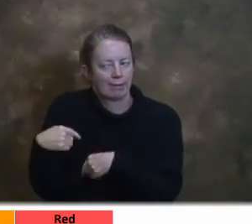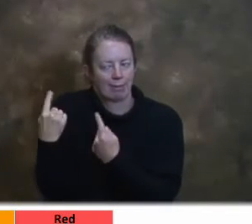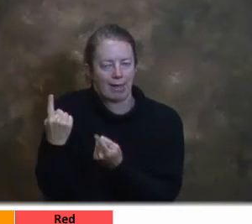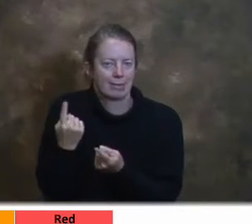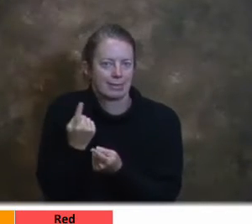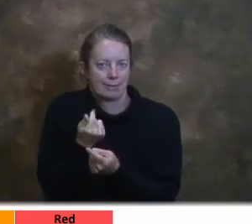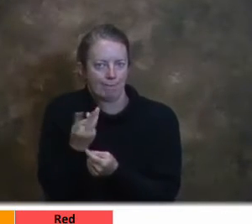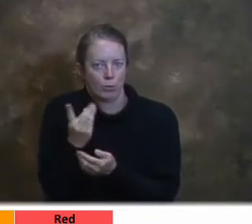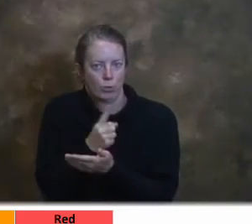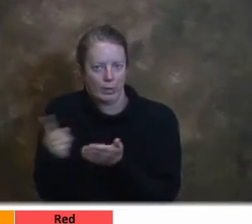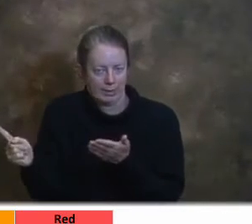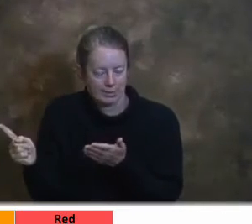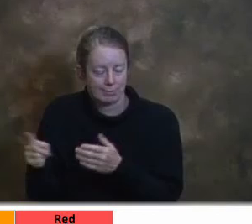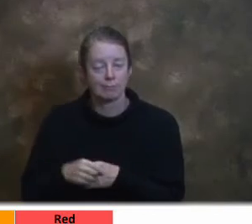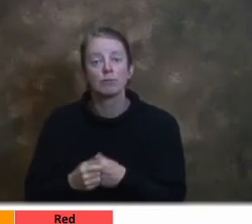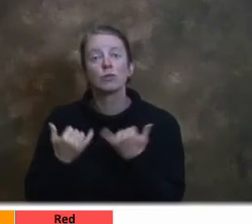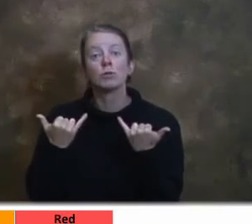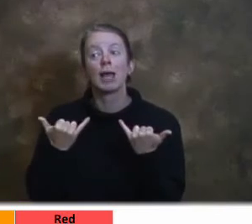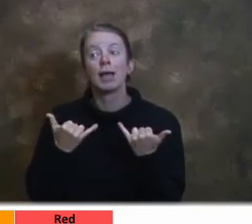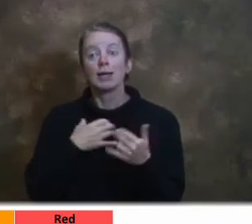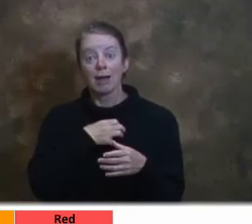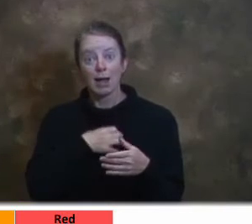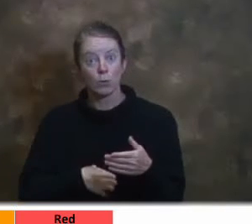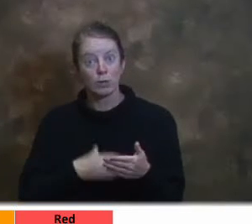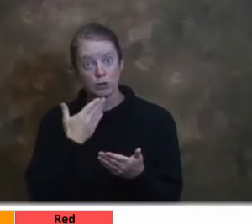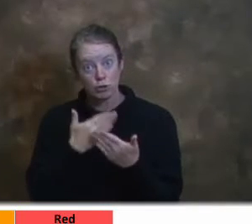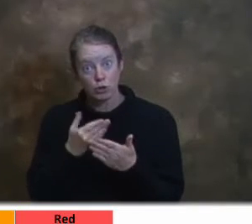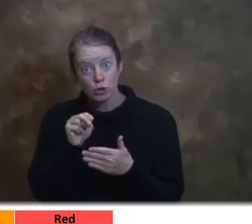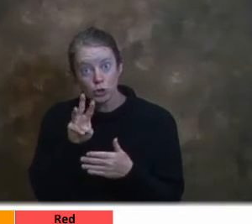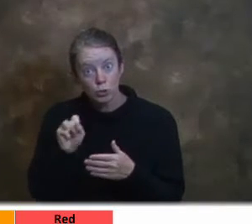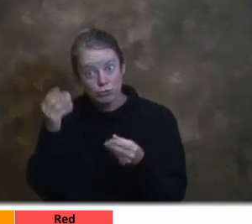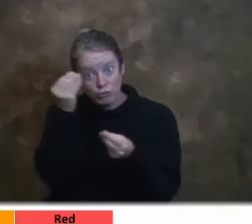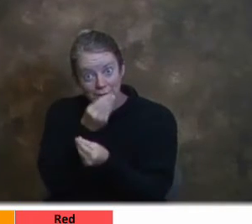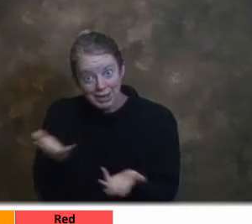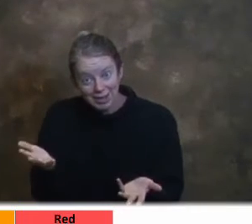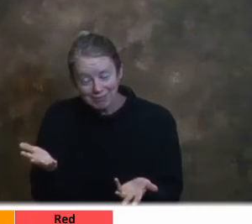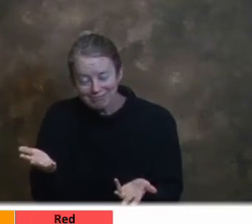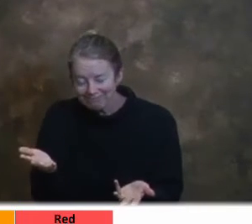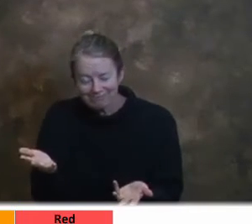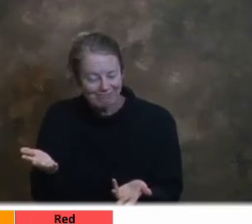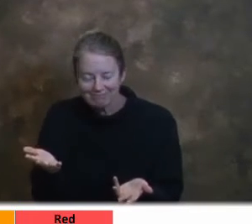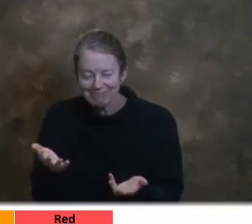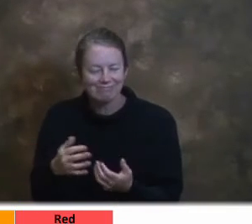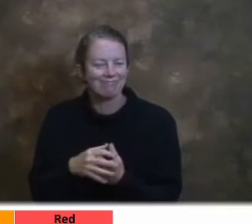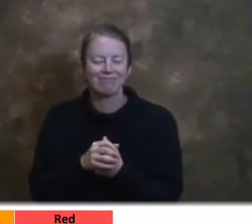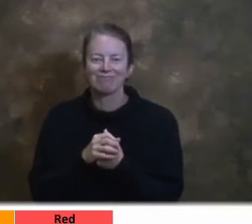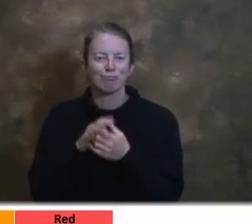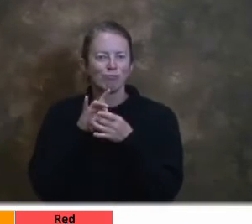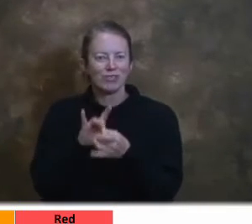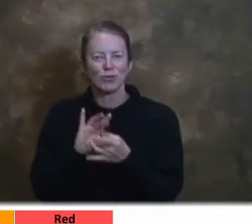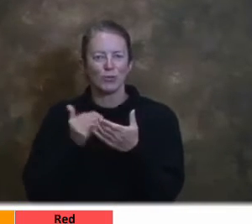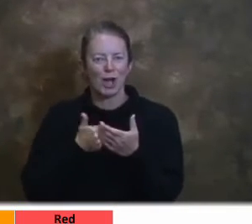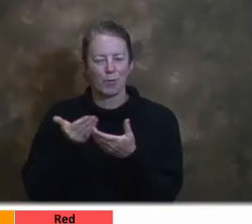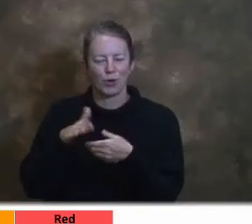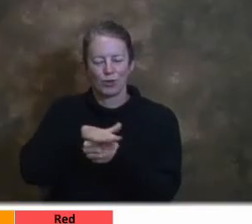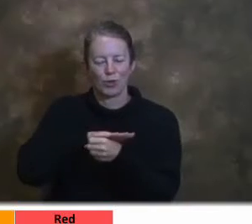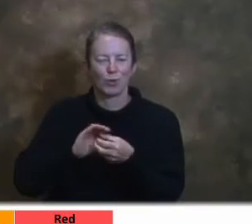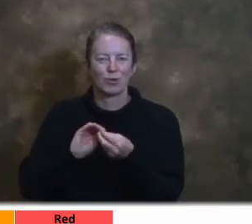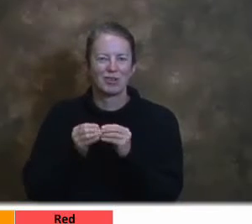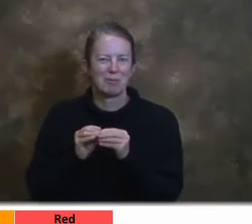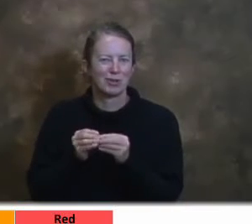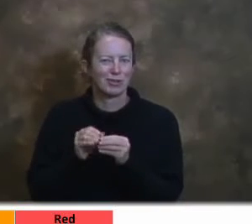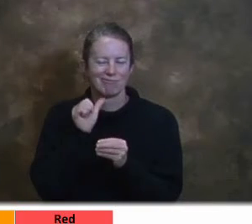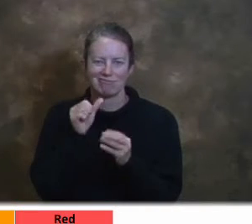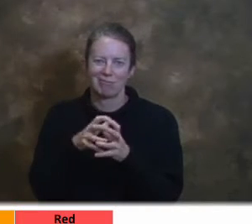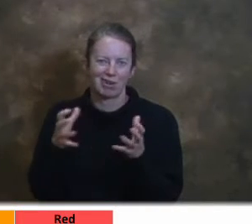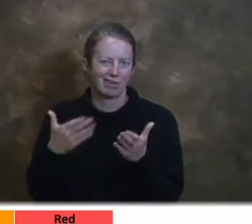And today, I wish I was bringing you good news for this new year, but unfortunately, in terms of our local metrics, there's not much good news